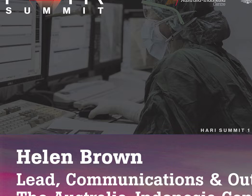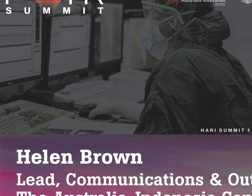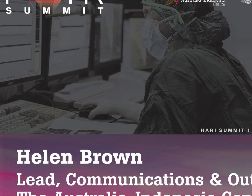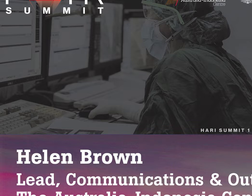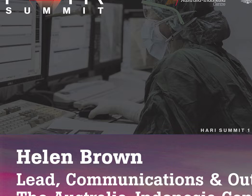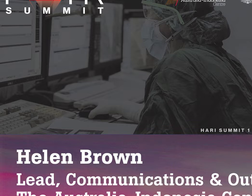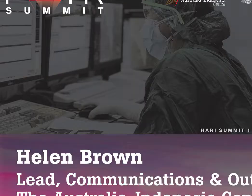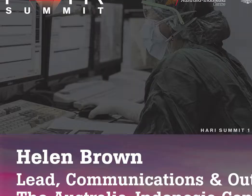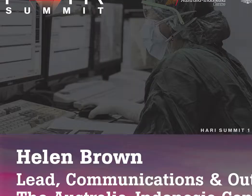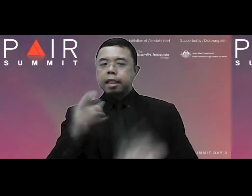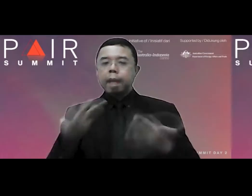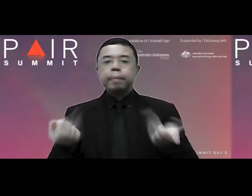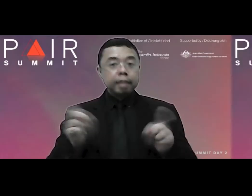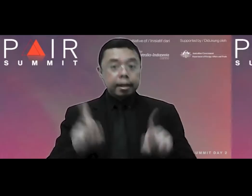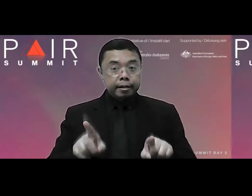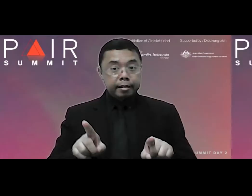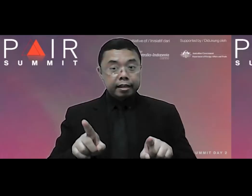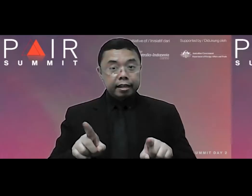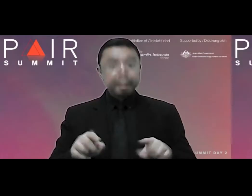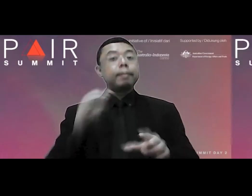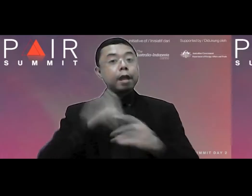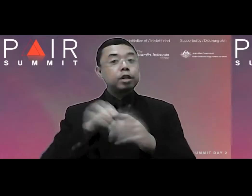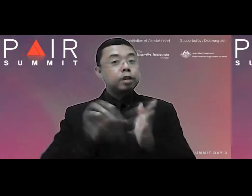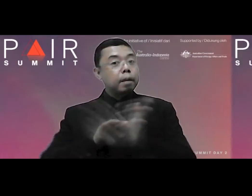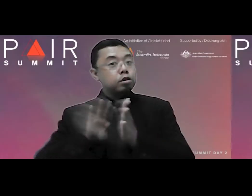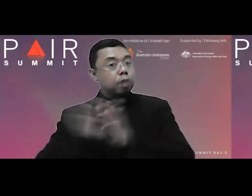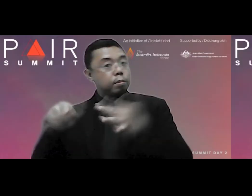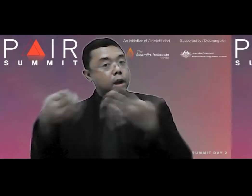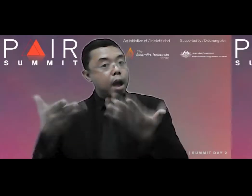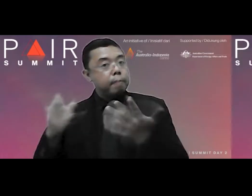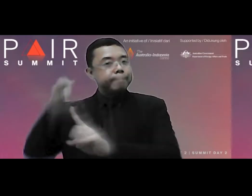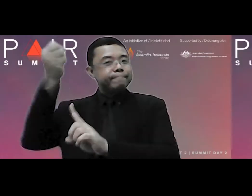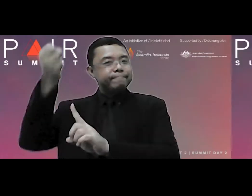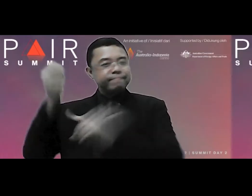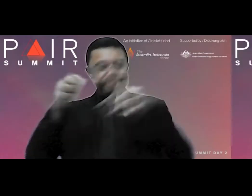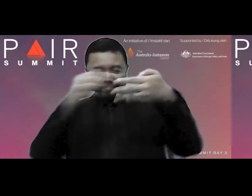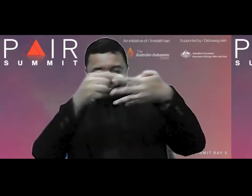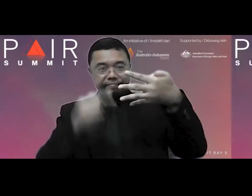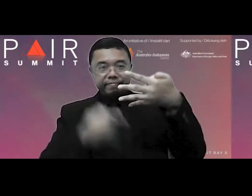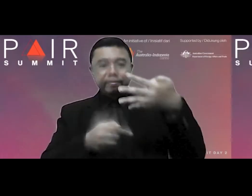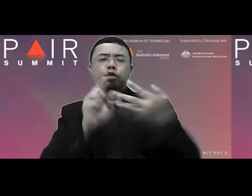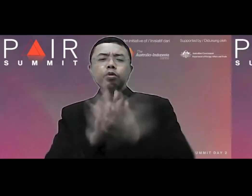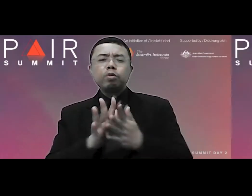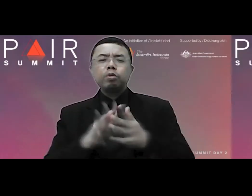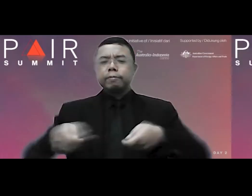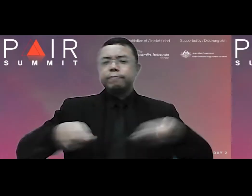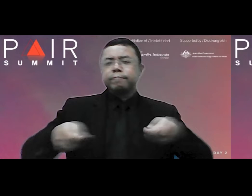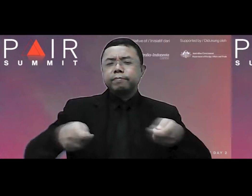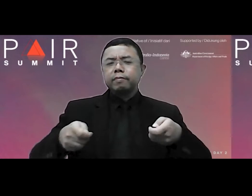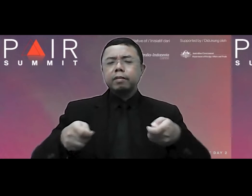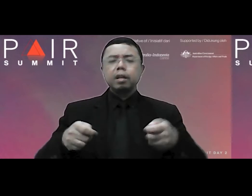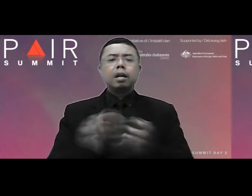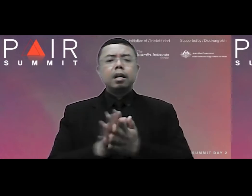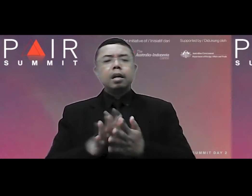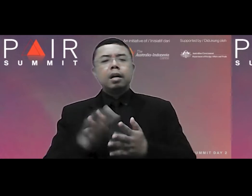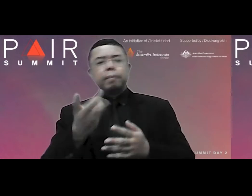in some areas in addressing the deficiencies. Also, how Australia and Indonesia might work together, learn